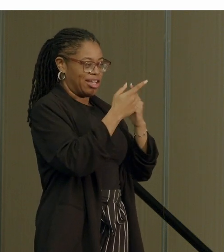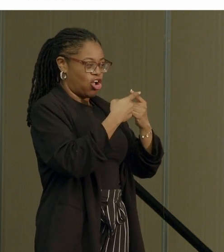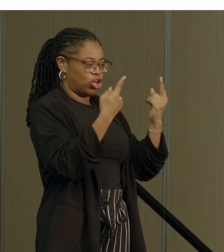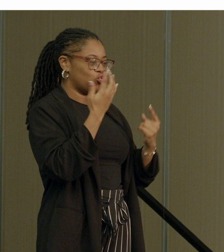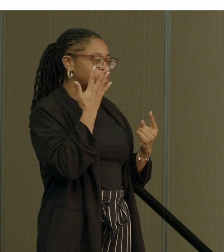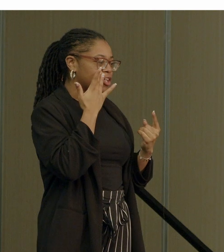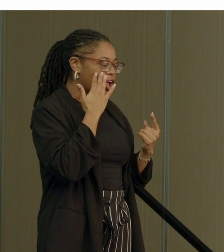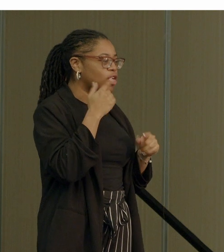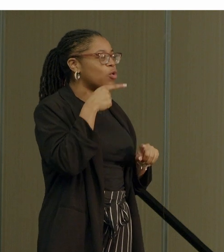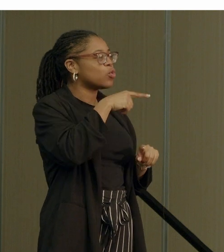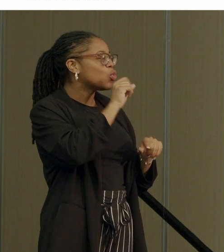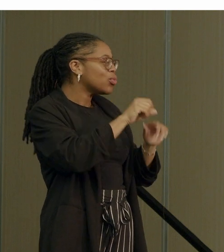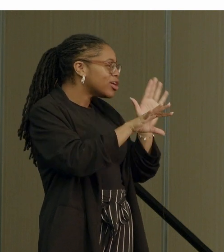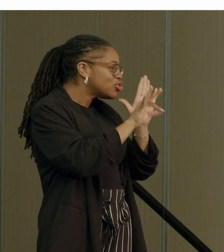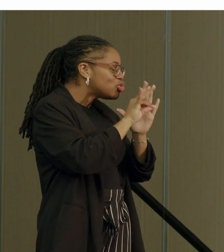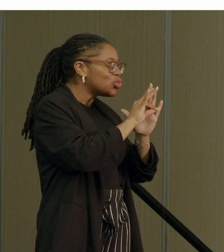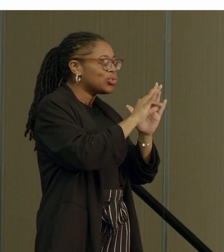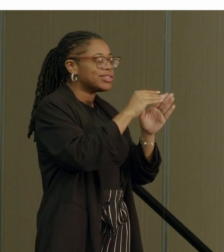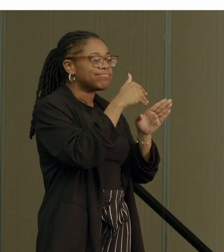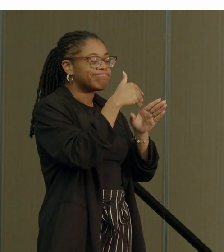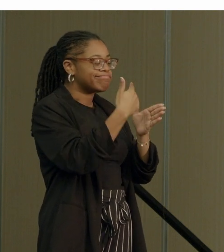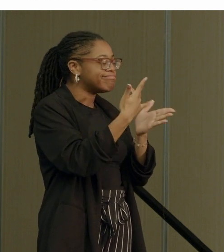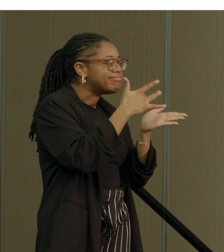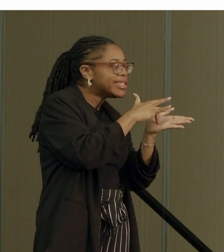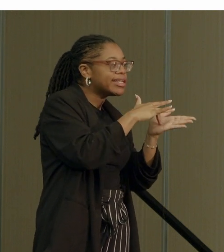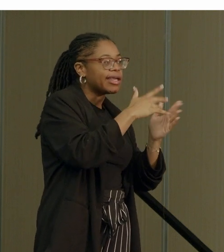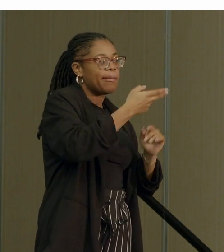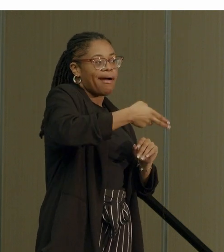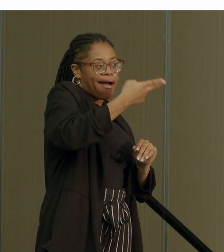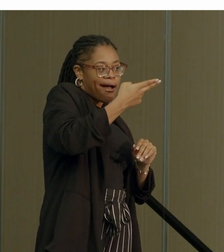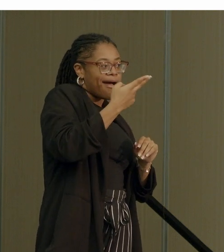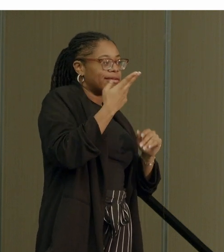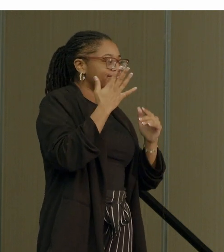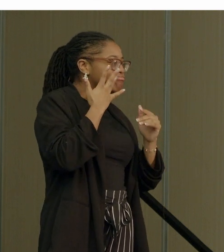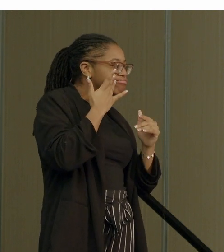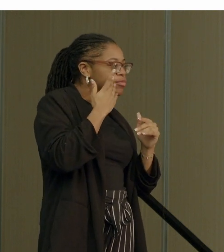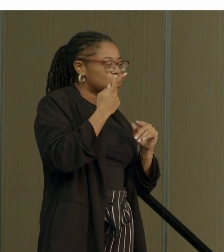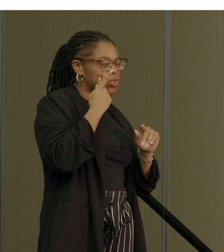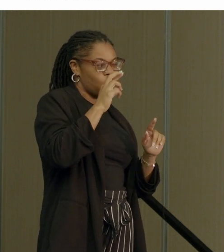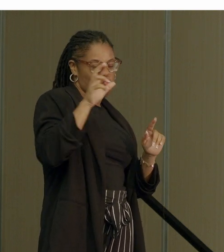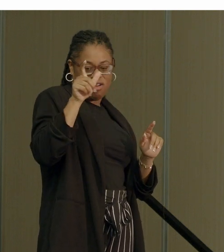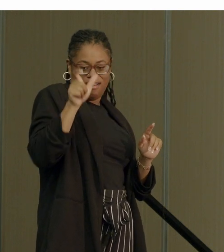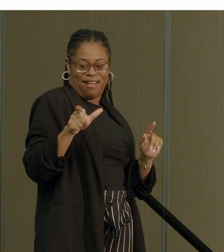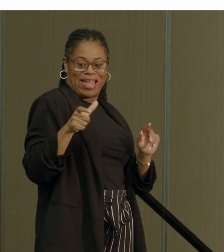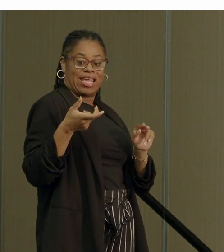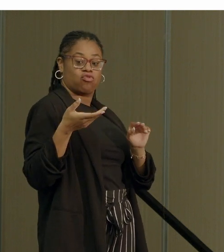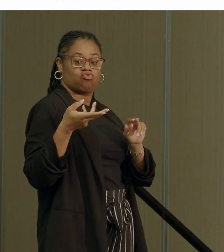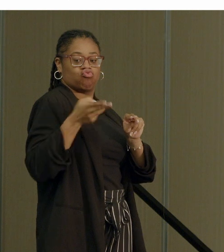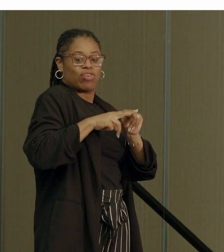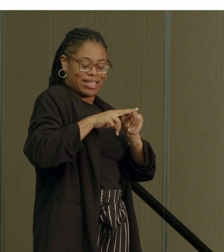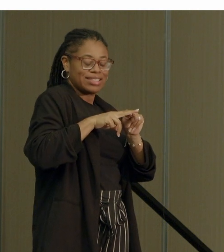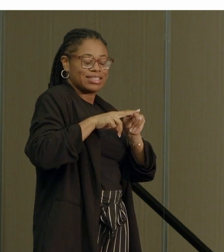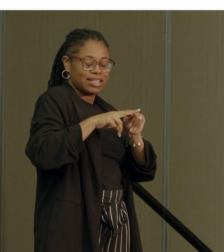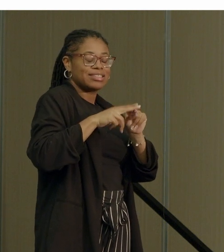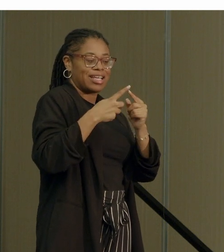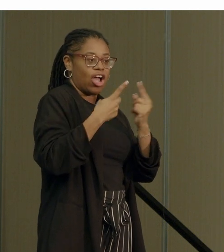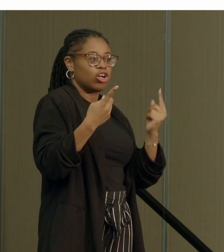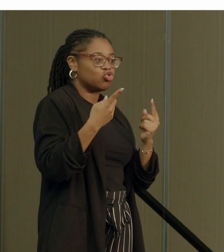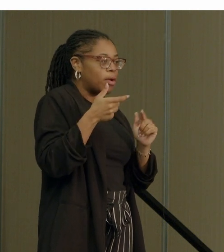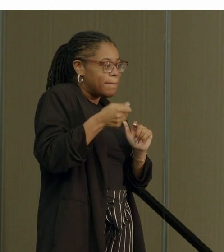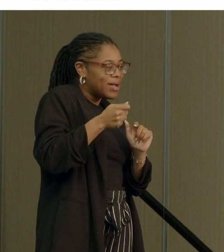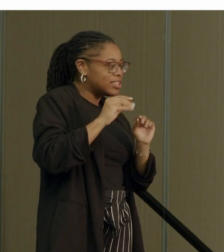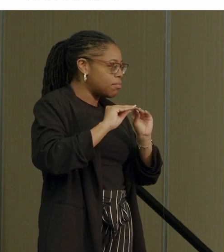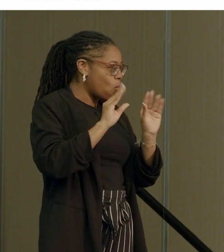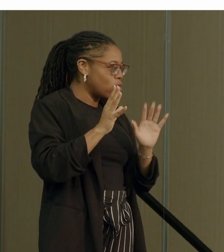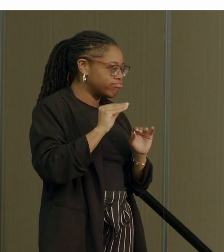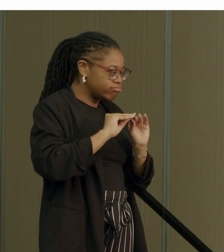but you can also choose medium or high contrast, like the picture on the right, which increases the contrast of the buttons, makes them